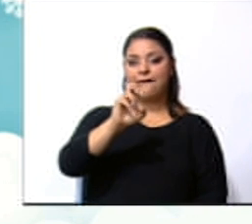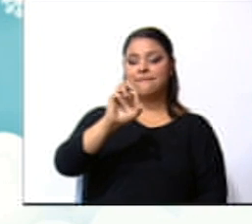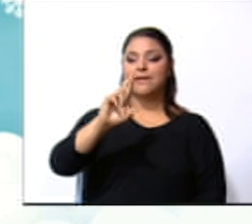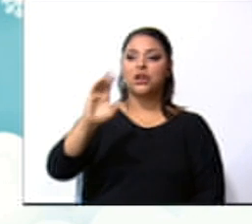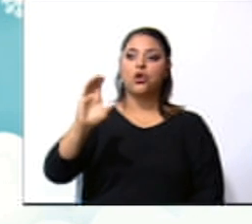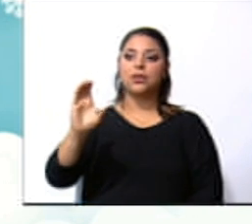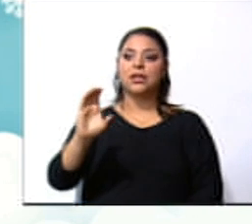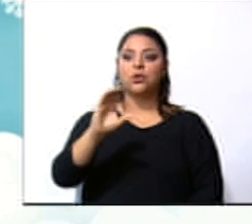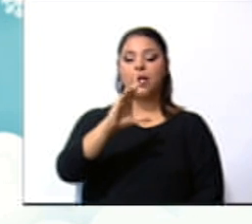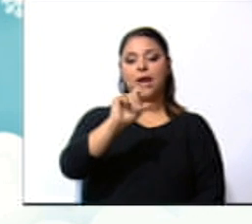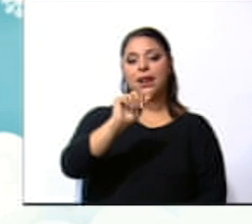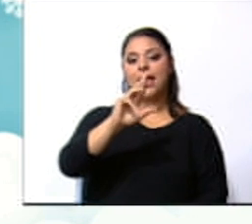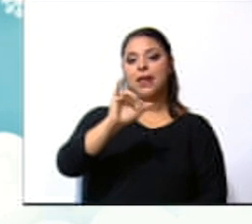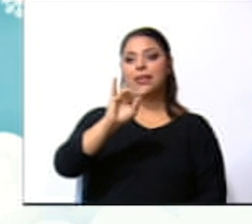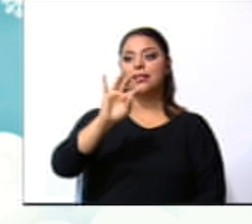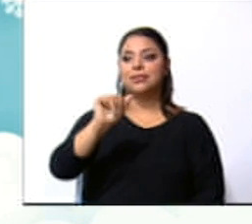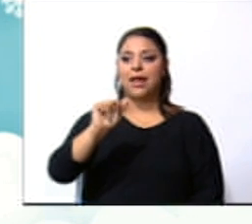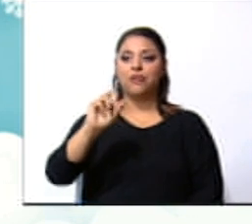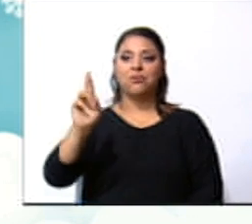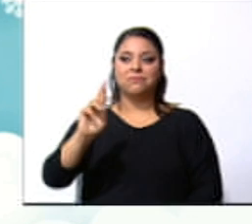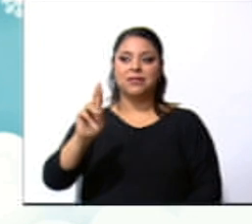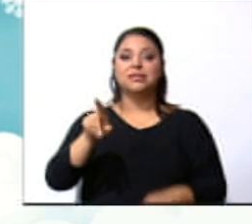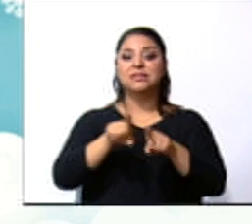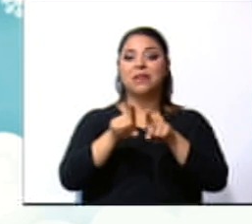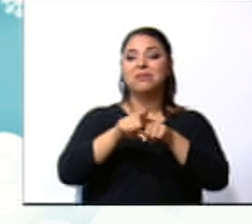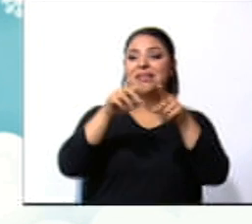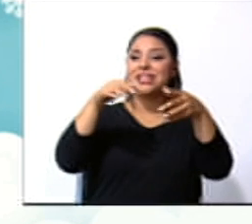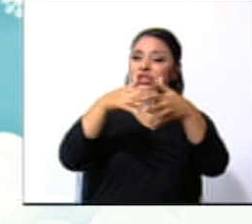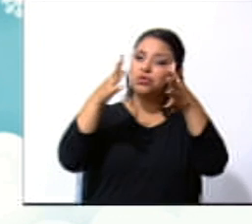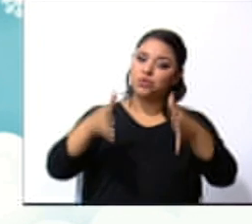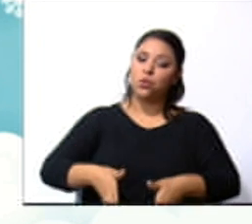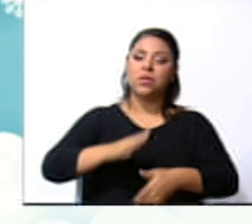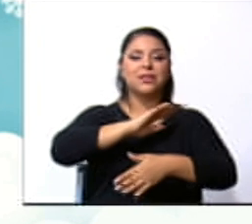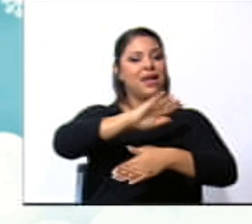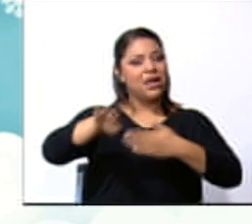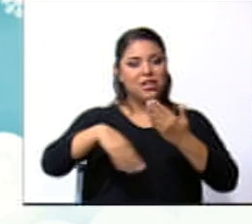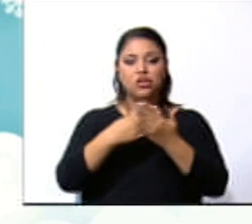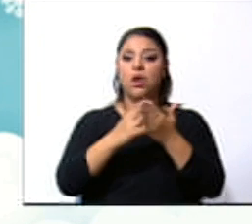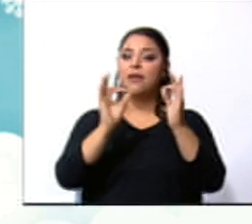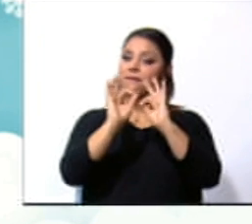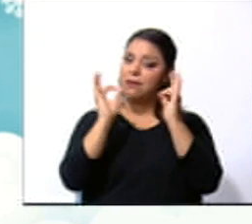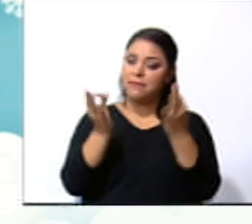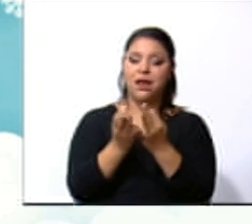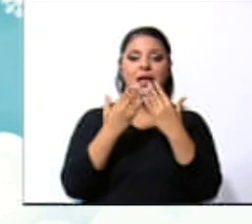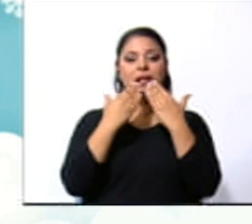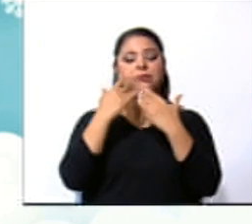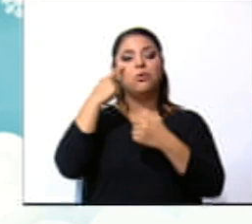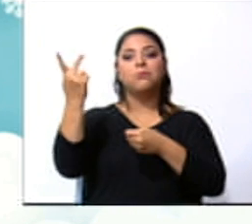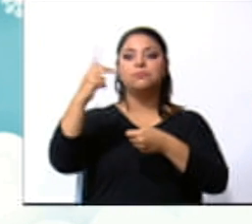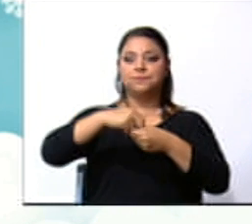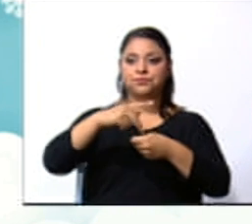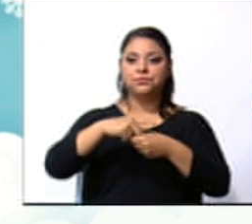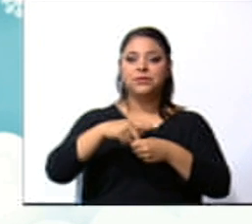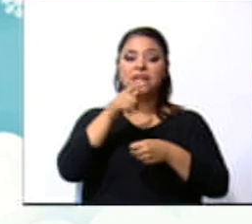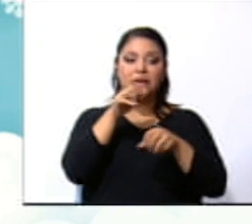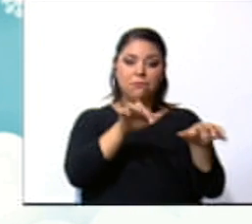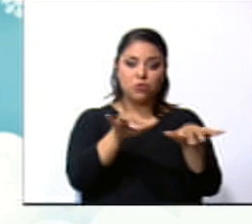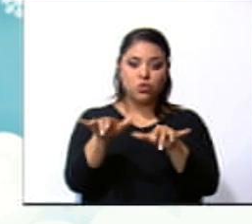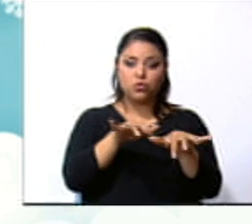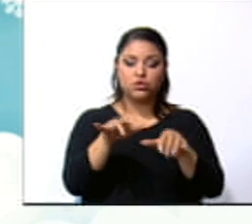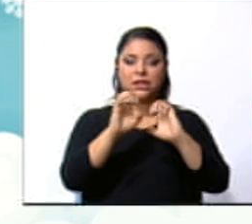the students who participated in our classes and their families. The production team,